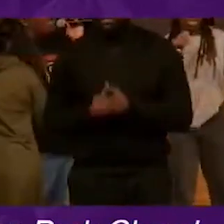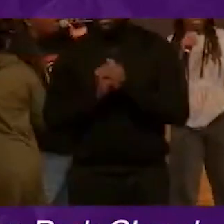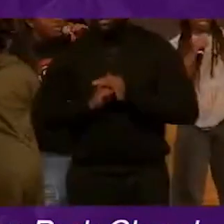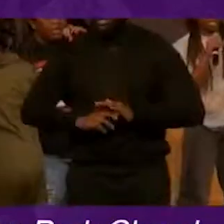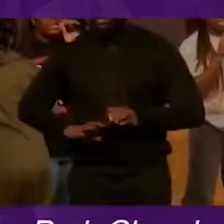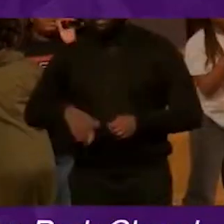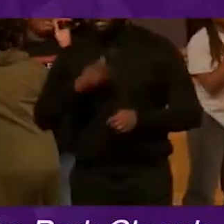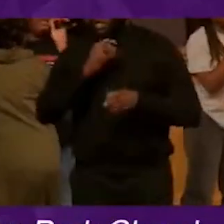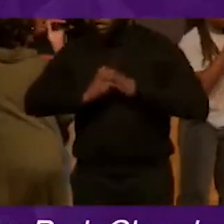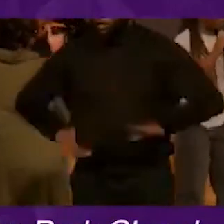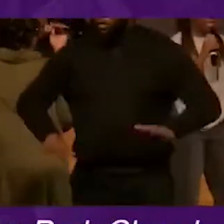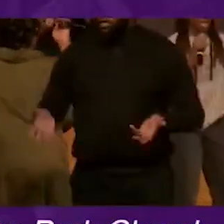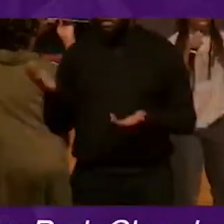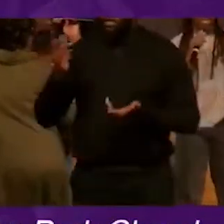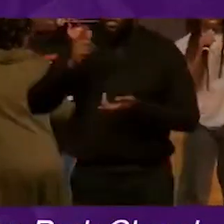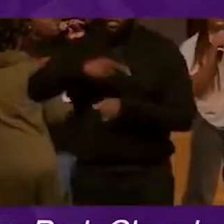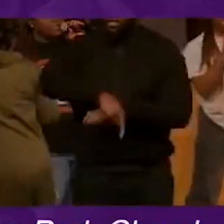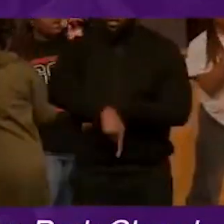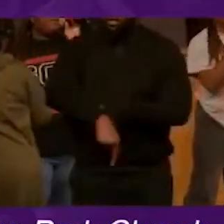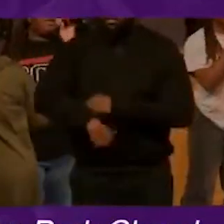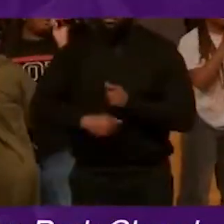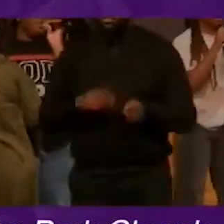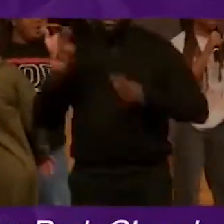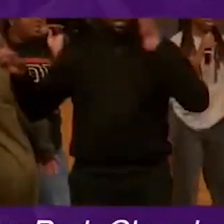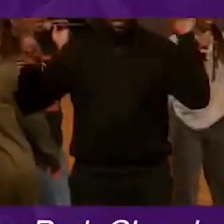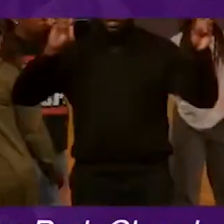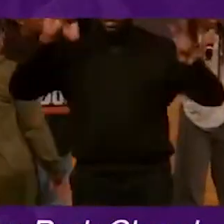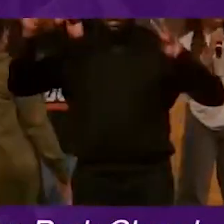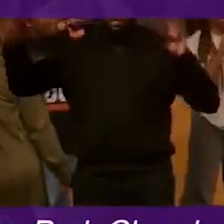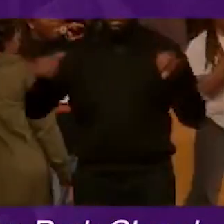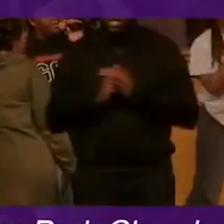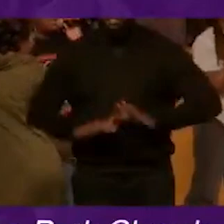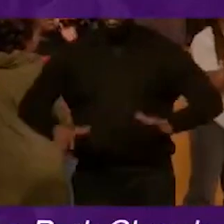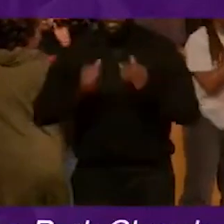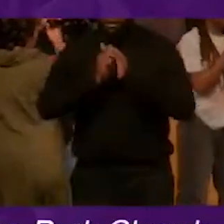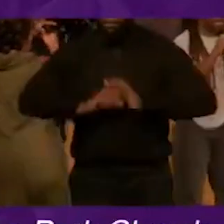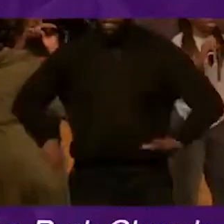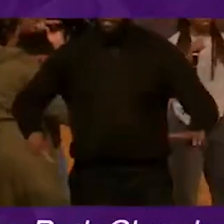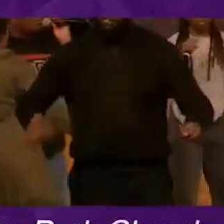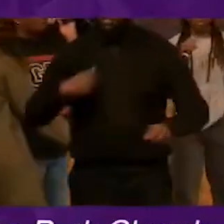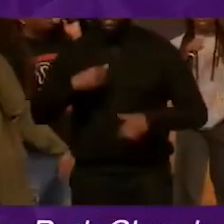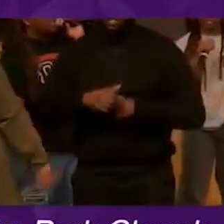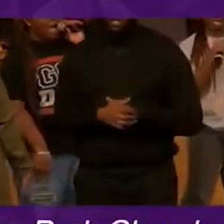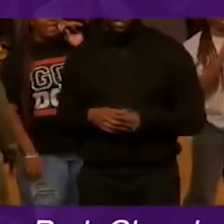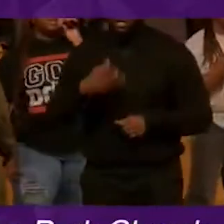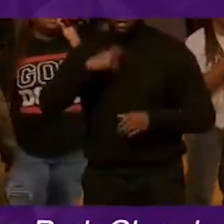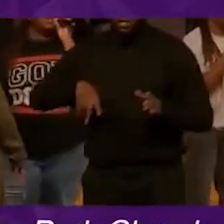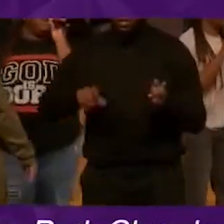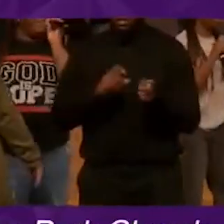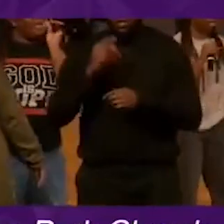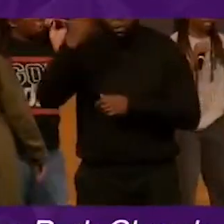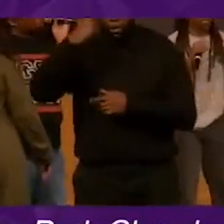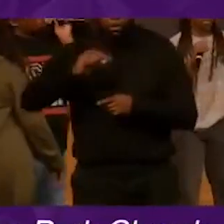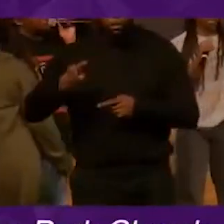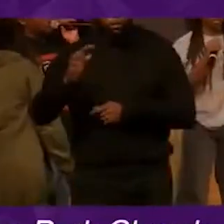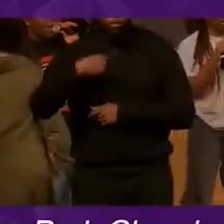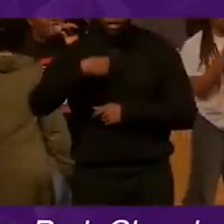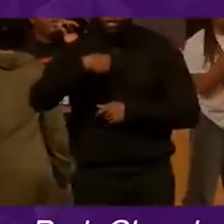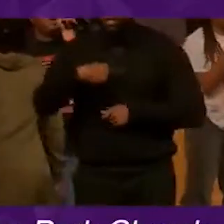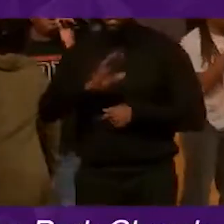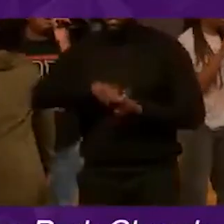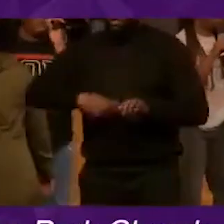Bless me, God. Okay. Death has been defeated. He is our victory. Say it like you know. Bless me, bless bless me, God, not just for me, but